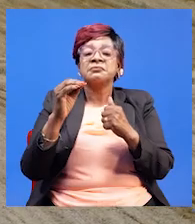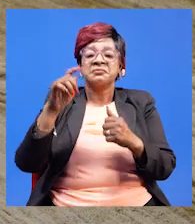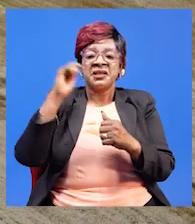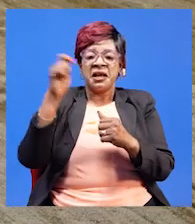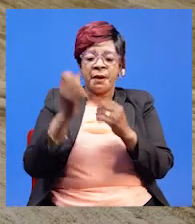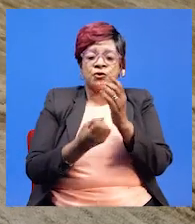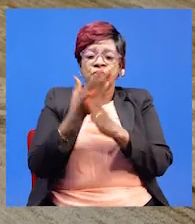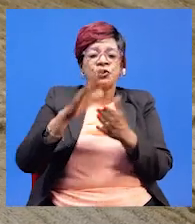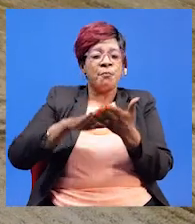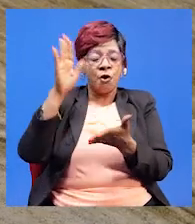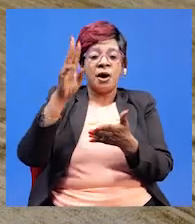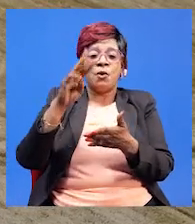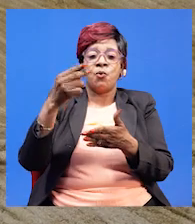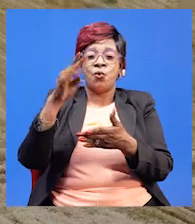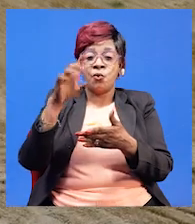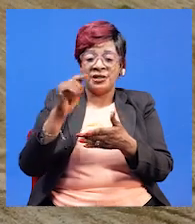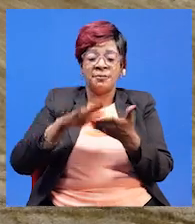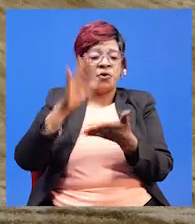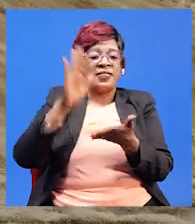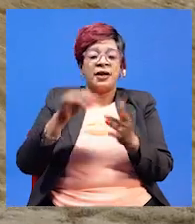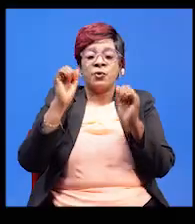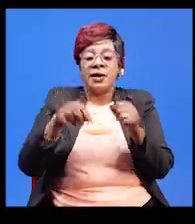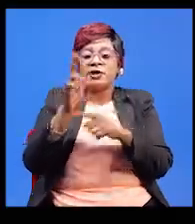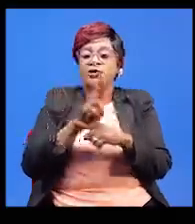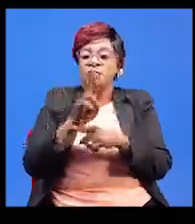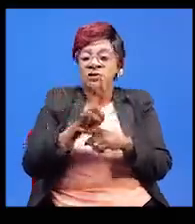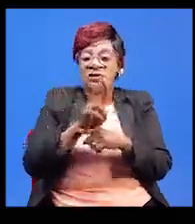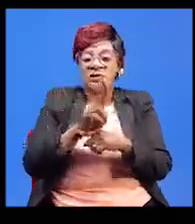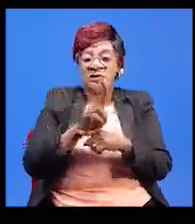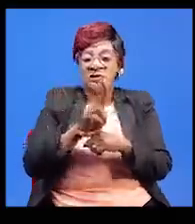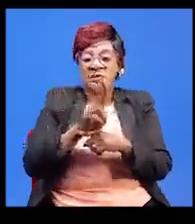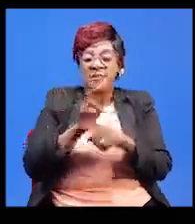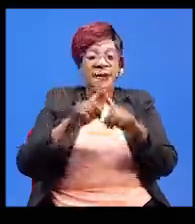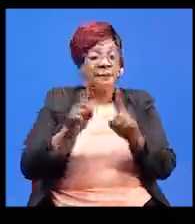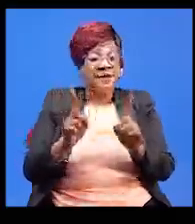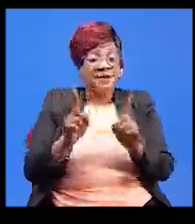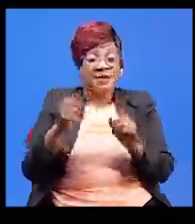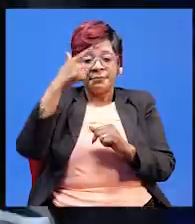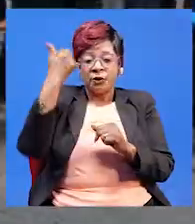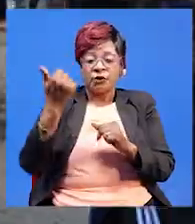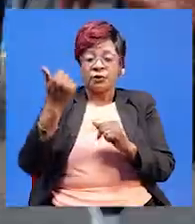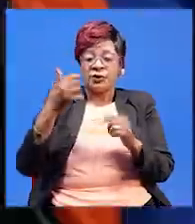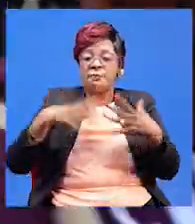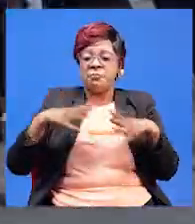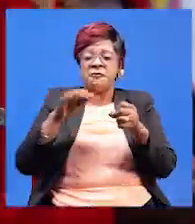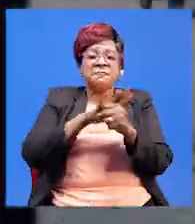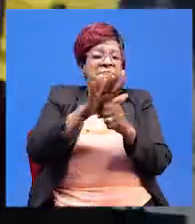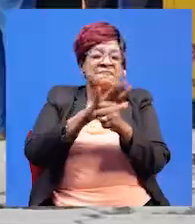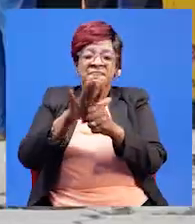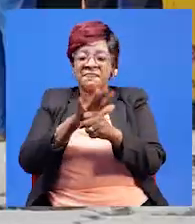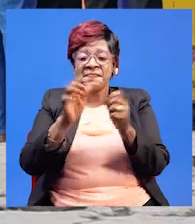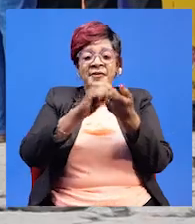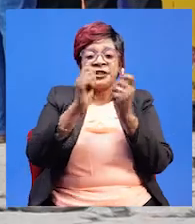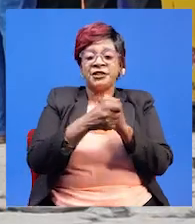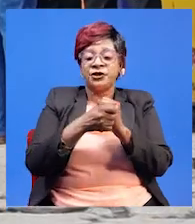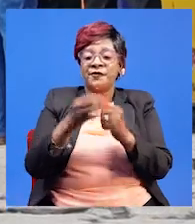in wheat. Actually used to produce more than we could consume. But due to the increase of population and change of